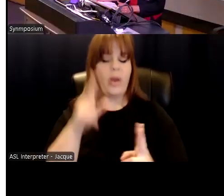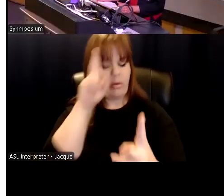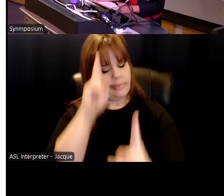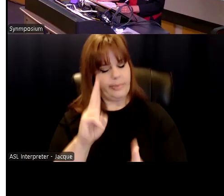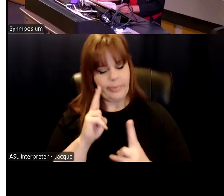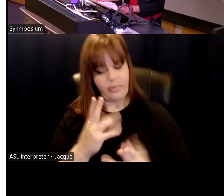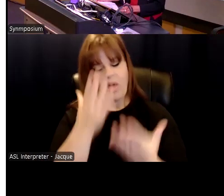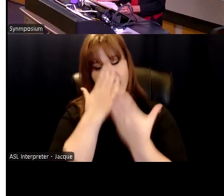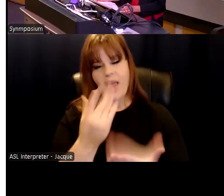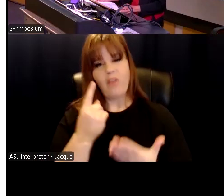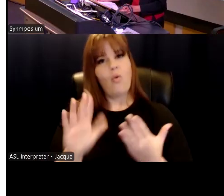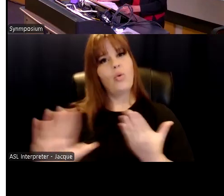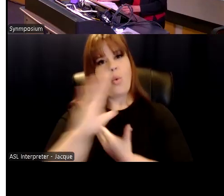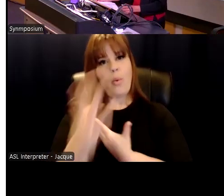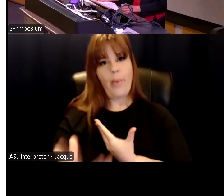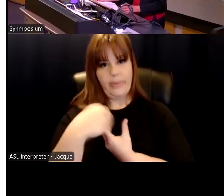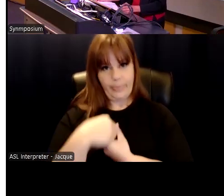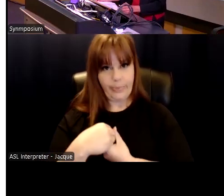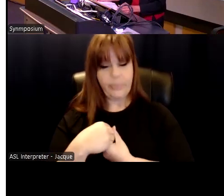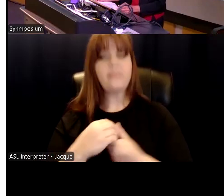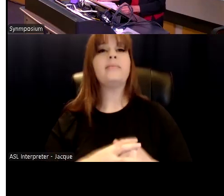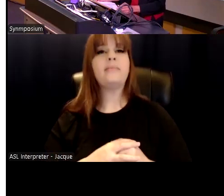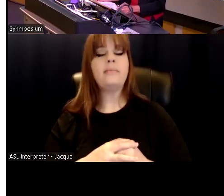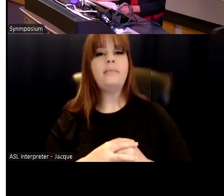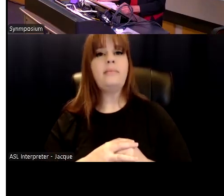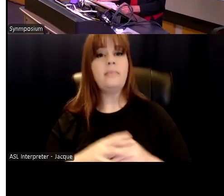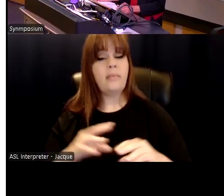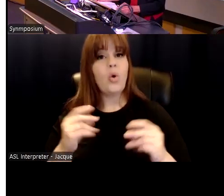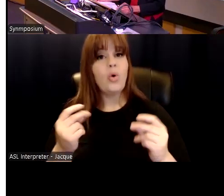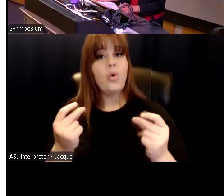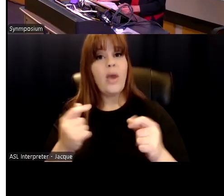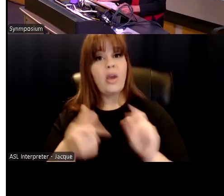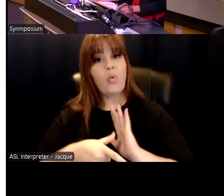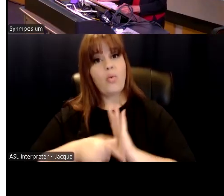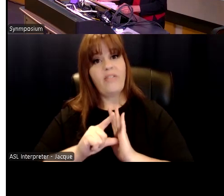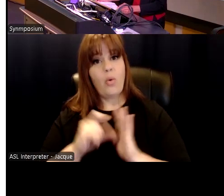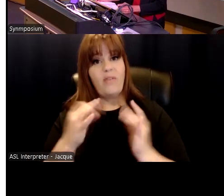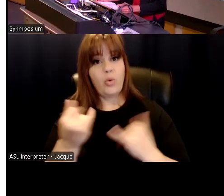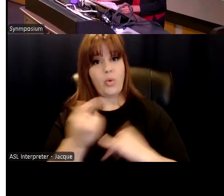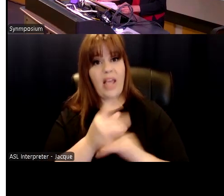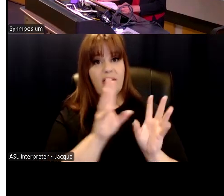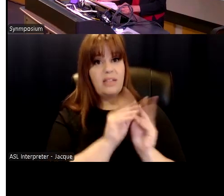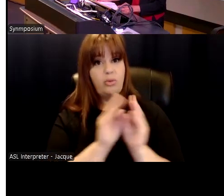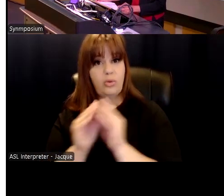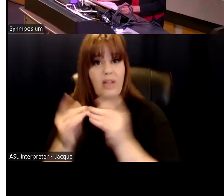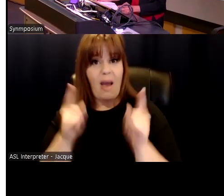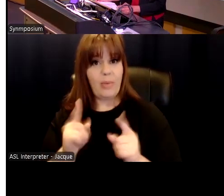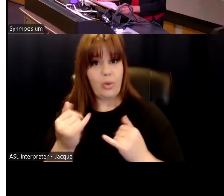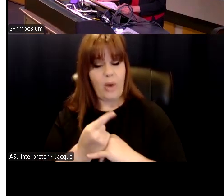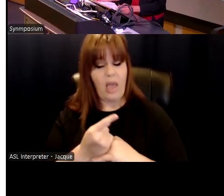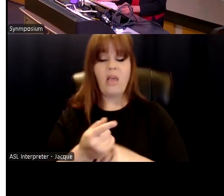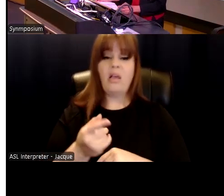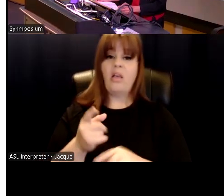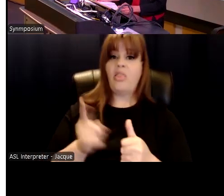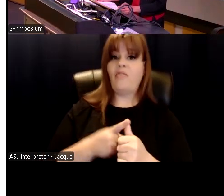your participation. To give a quick overview of today's sessions, the presentations in the first half of